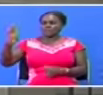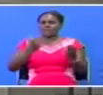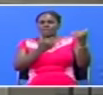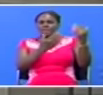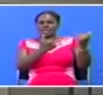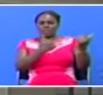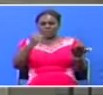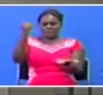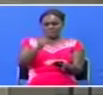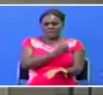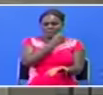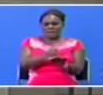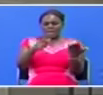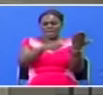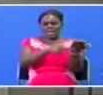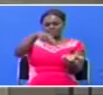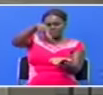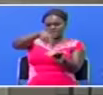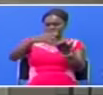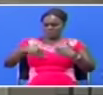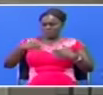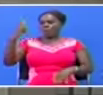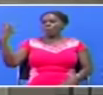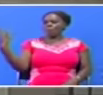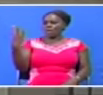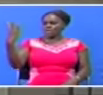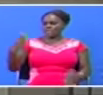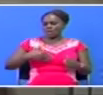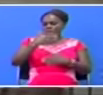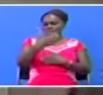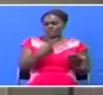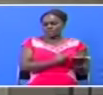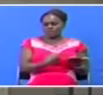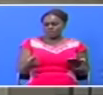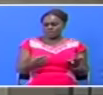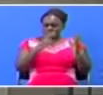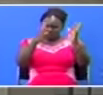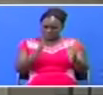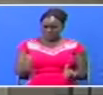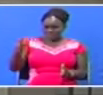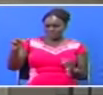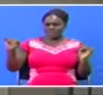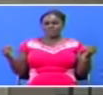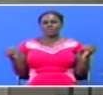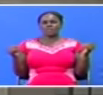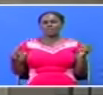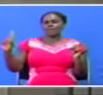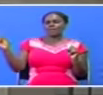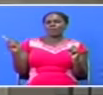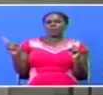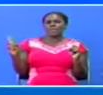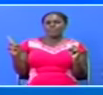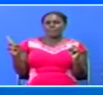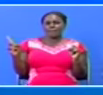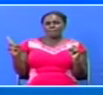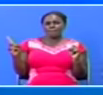expects to gazette the names of political nominees on Wednesday next week. Patrick Amimo, KTA News, Nairobi.